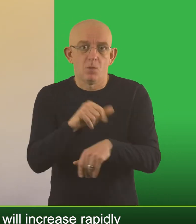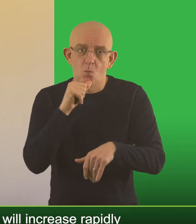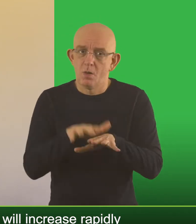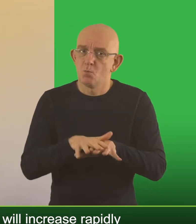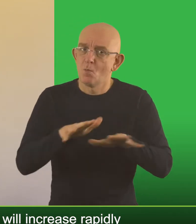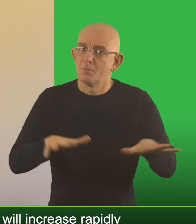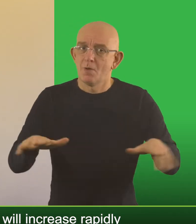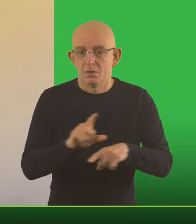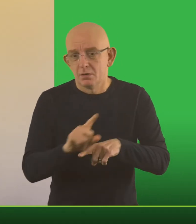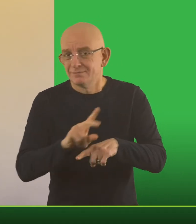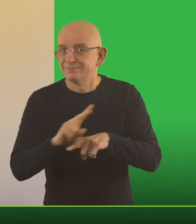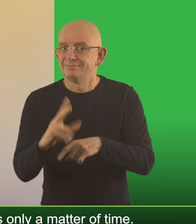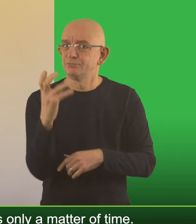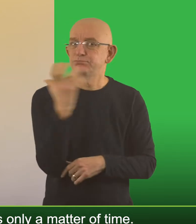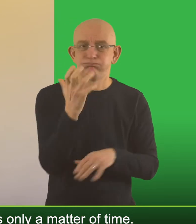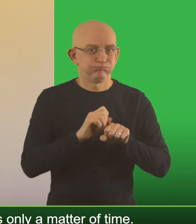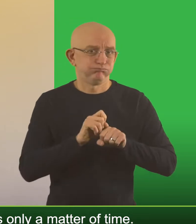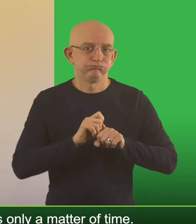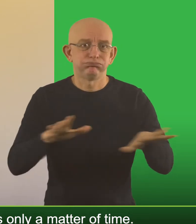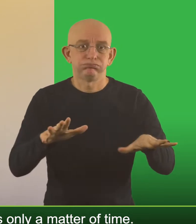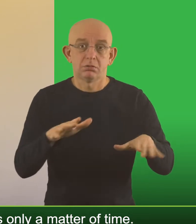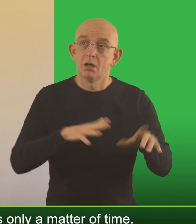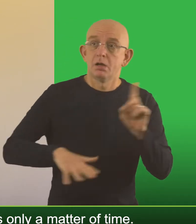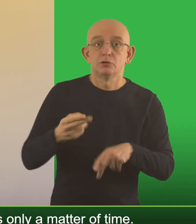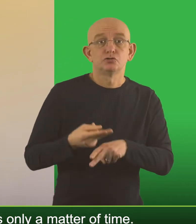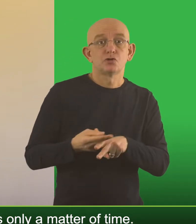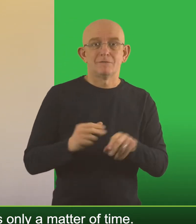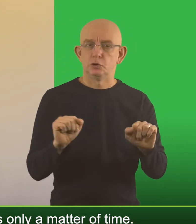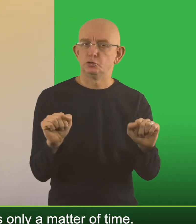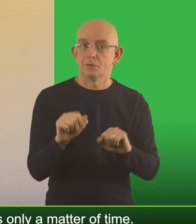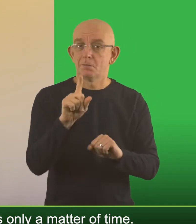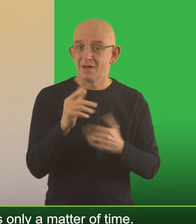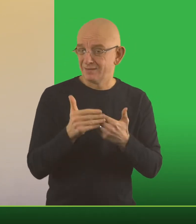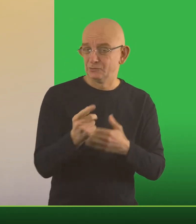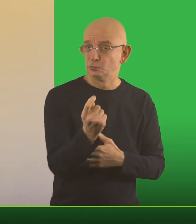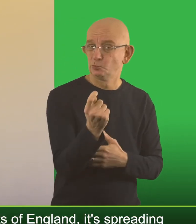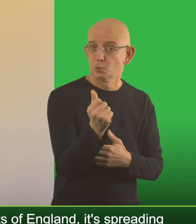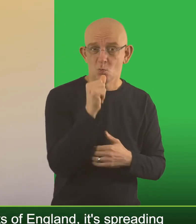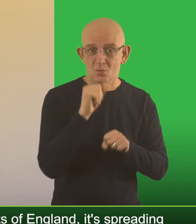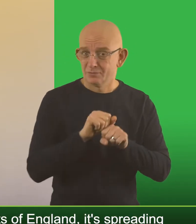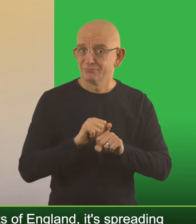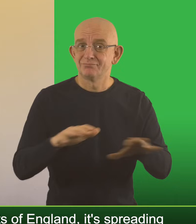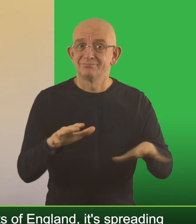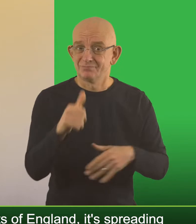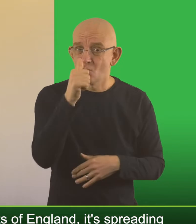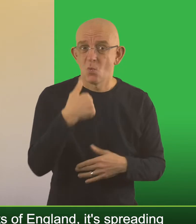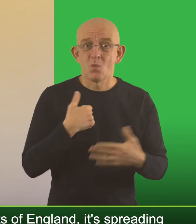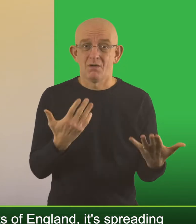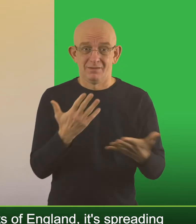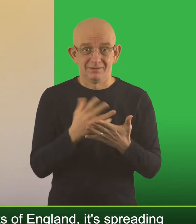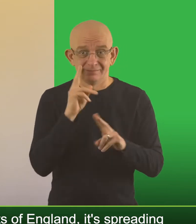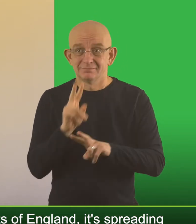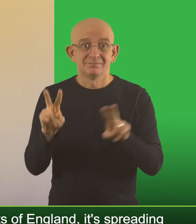rapidly over the next couple of weeks. It's not quite taken off in Sheffield yet, that's only a matter of time. Looking at what's happening in